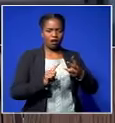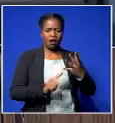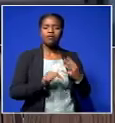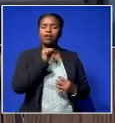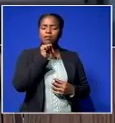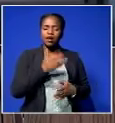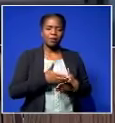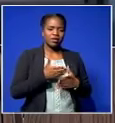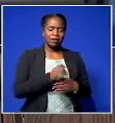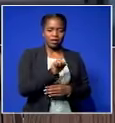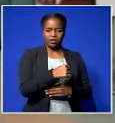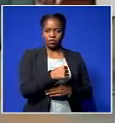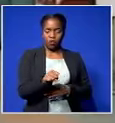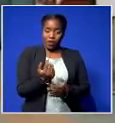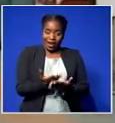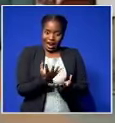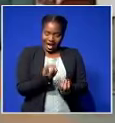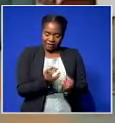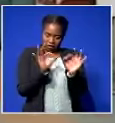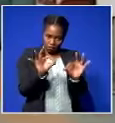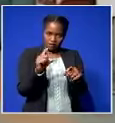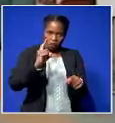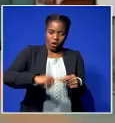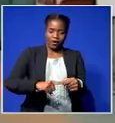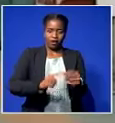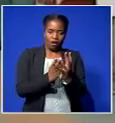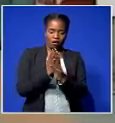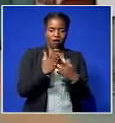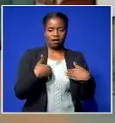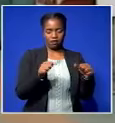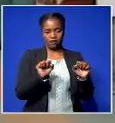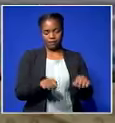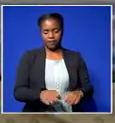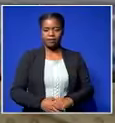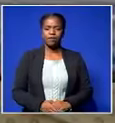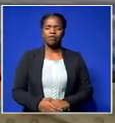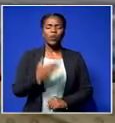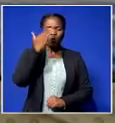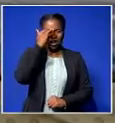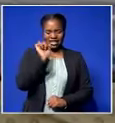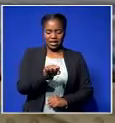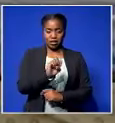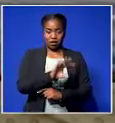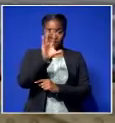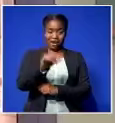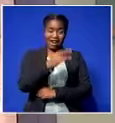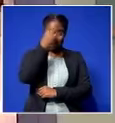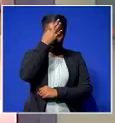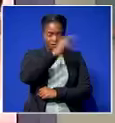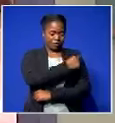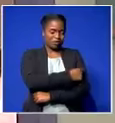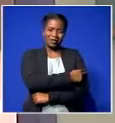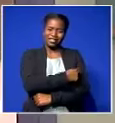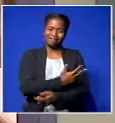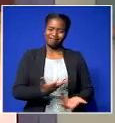socio-economic status. Motsoaledi says he's fully aware that the country's existing public healthcare system